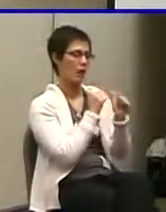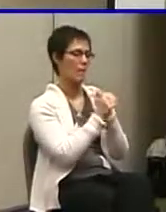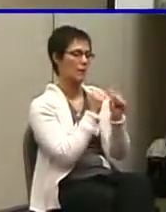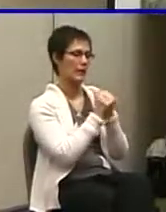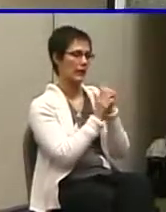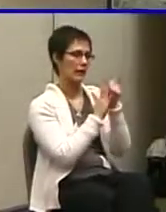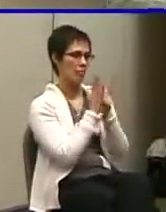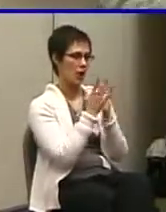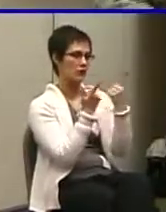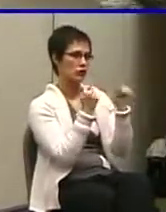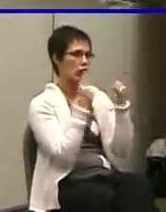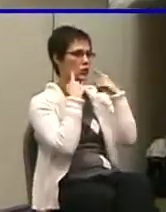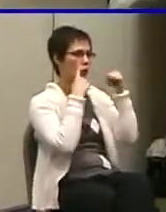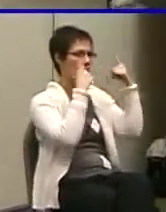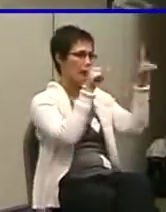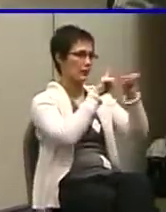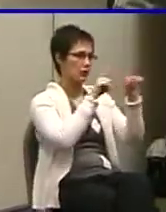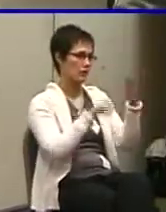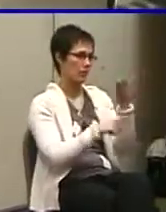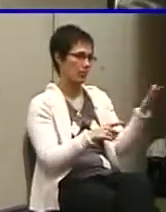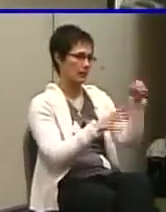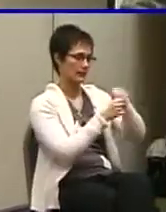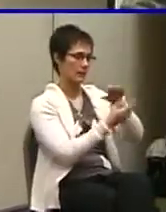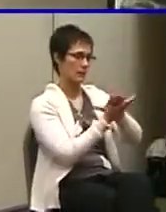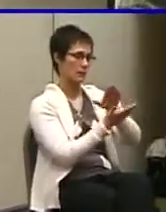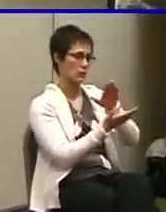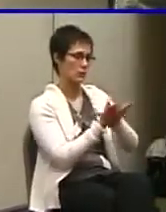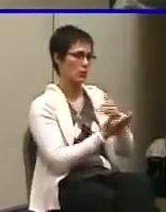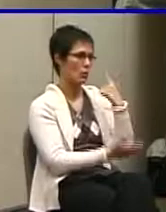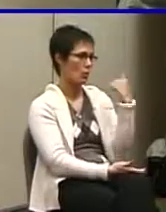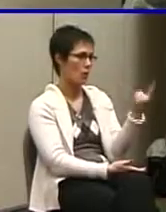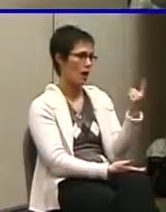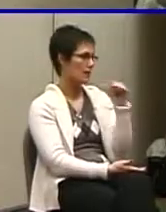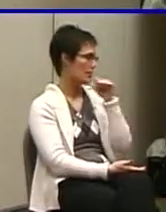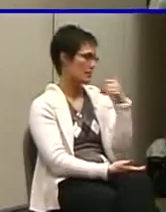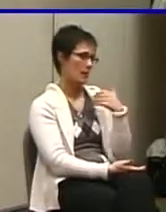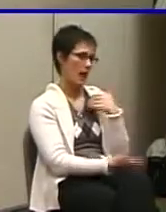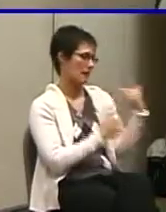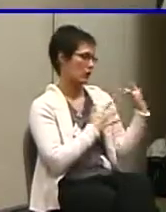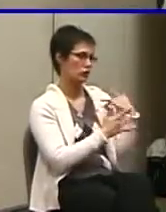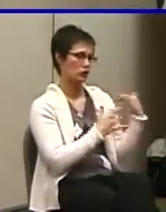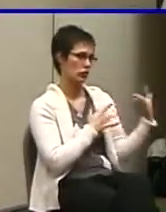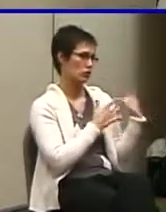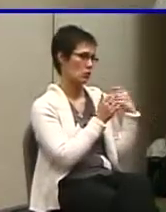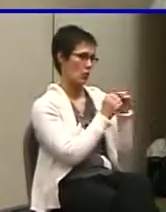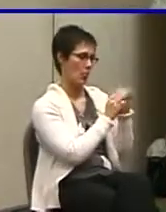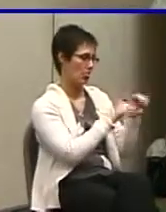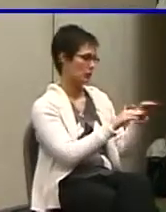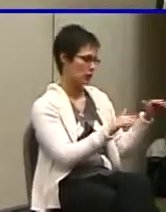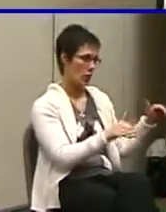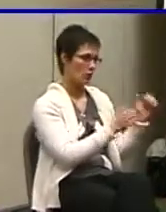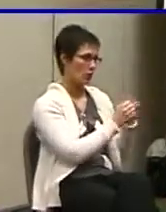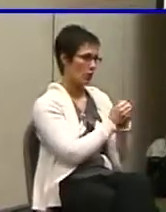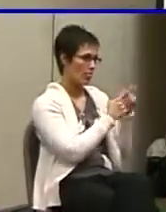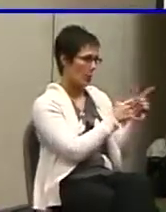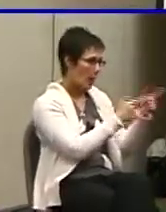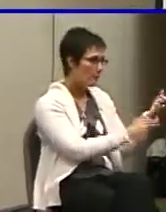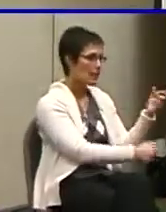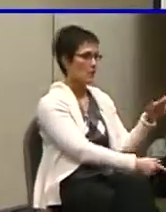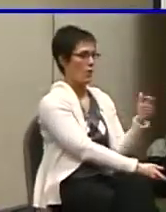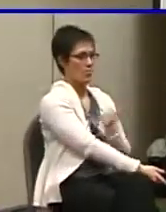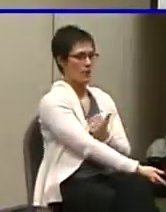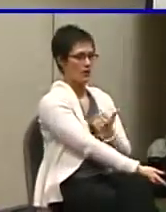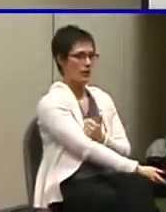accomplish different things in the school. One, quite frankly, doesn't have a whole lot of concern for the child who brings the weapon or the drugs. It has concern for the rest of the